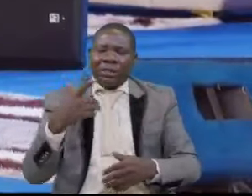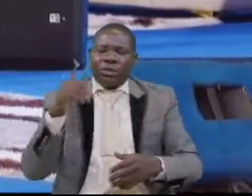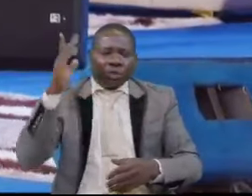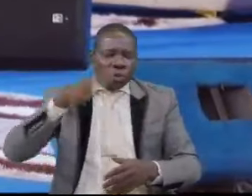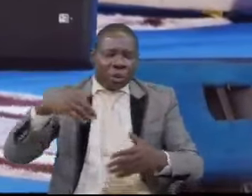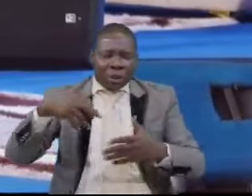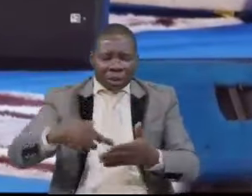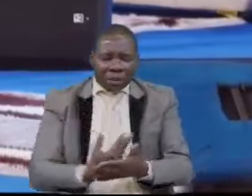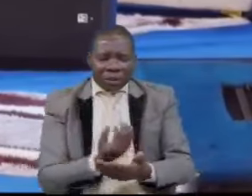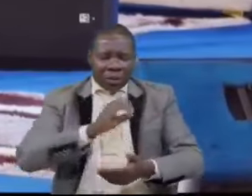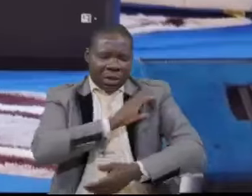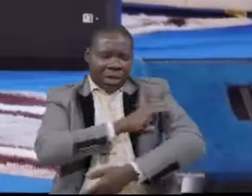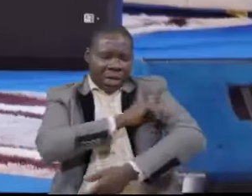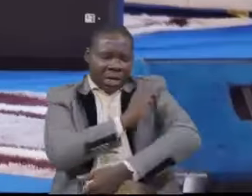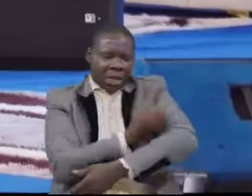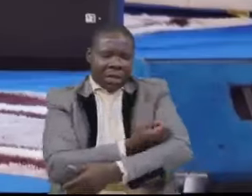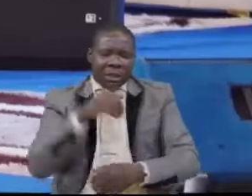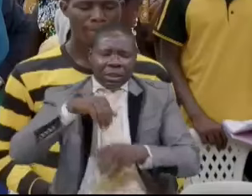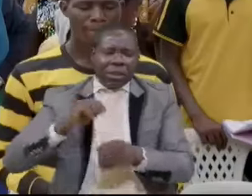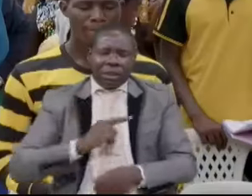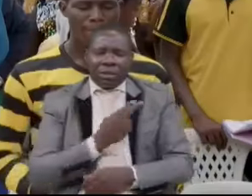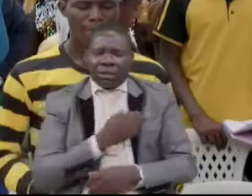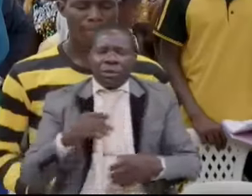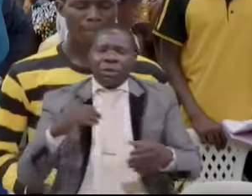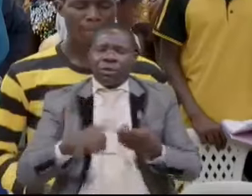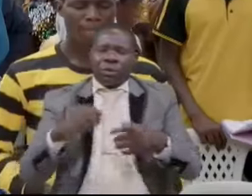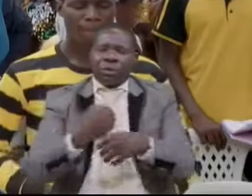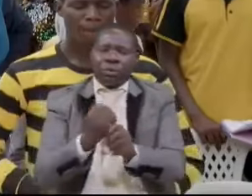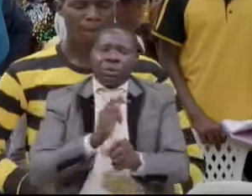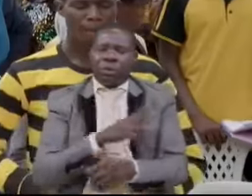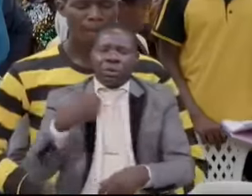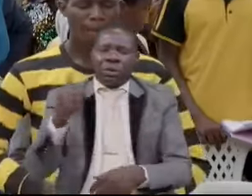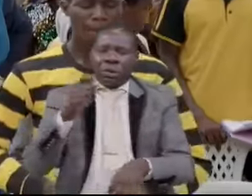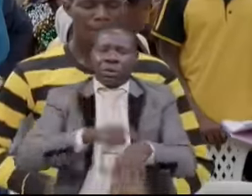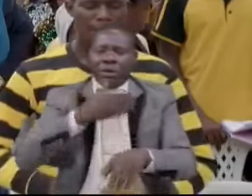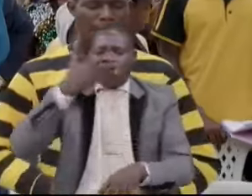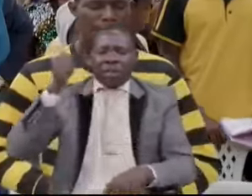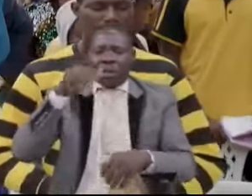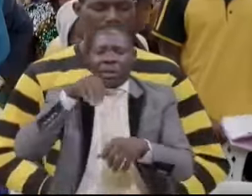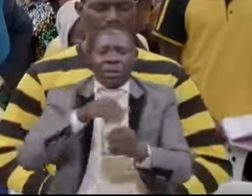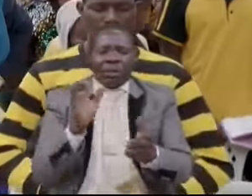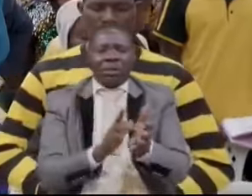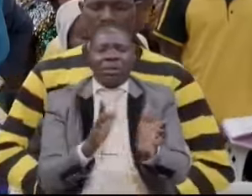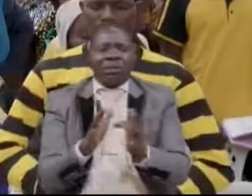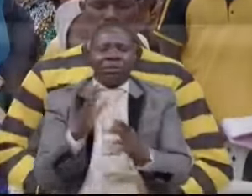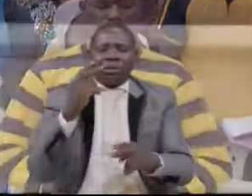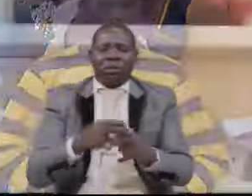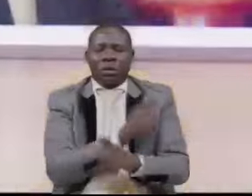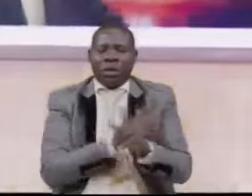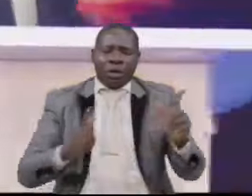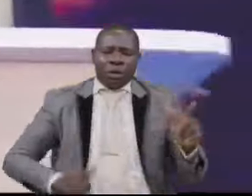become 10 times better in Jesus' name. Lord, touch